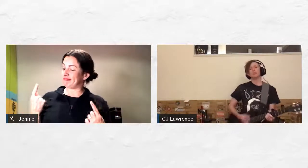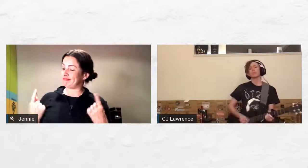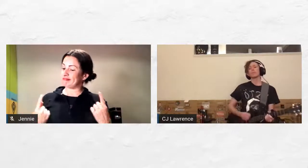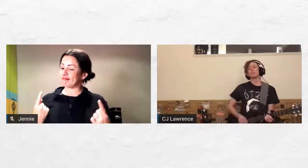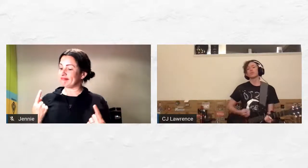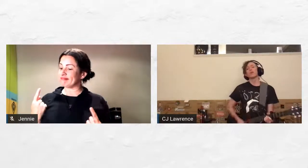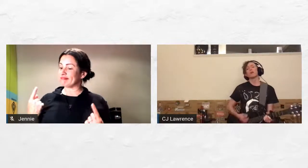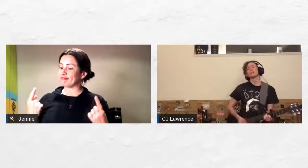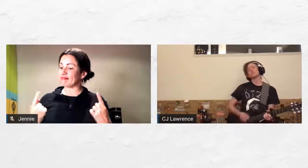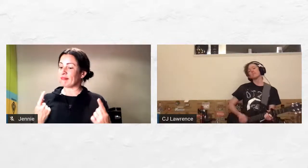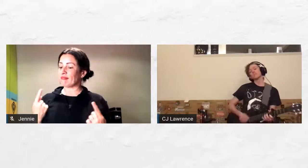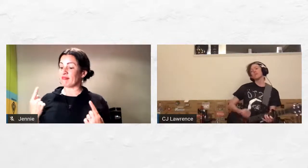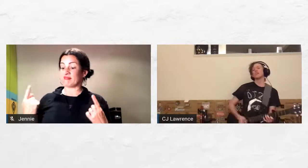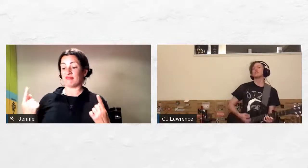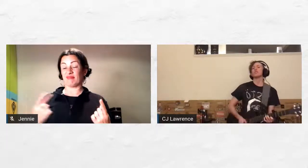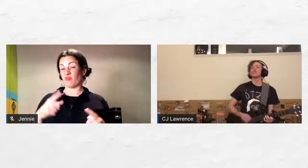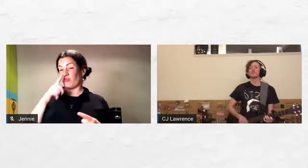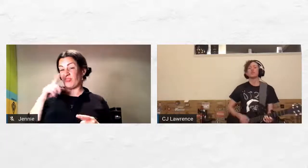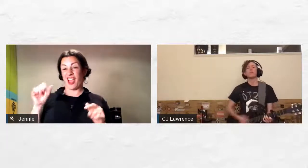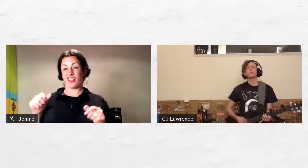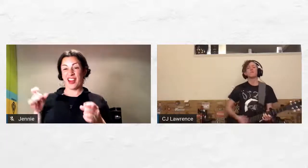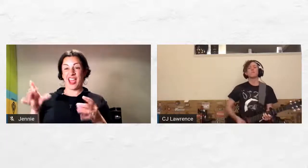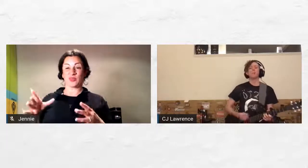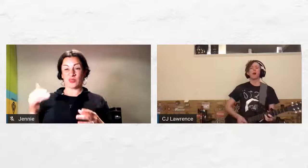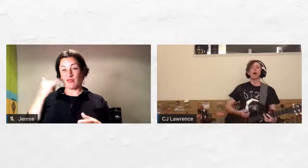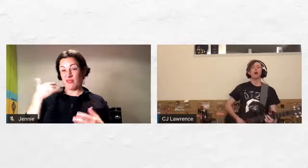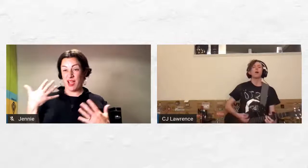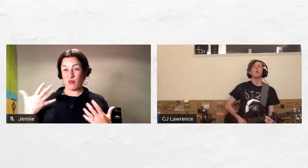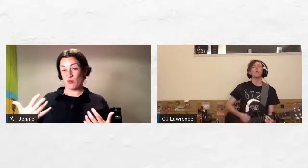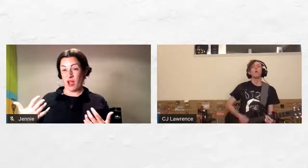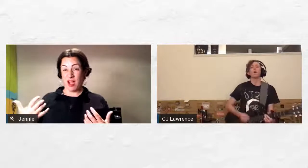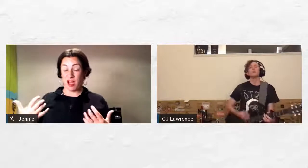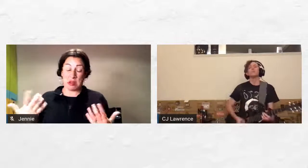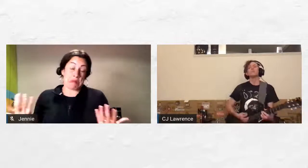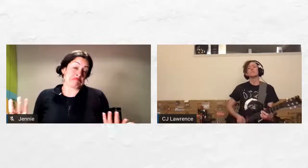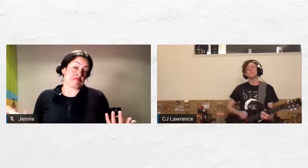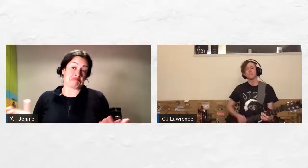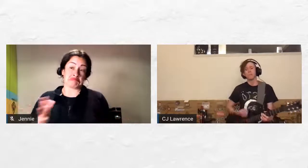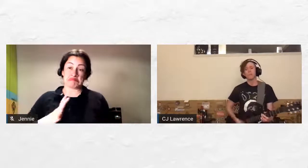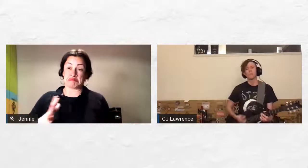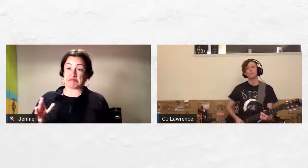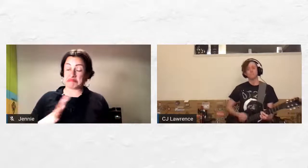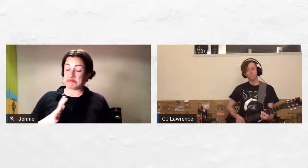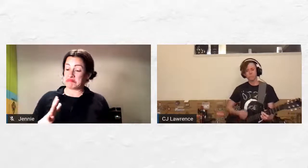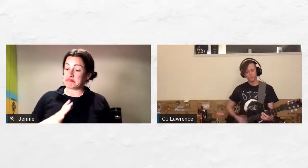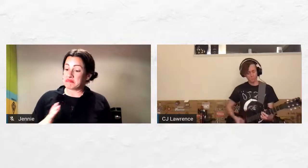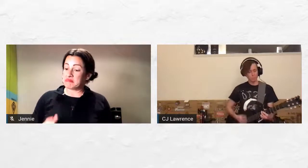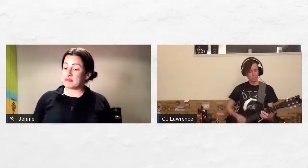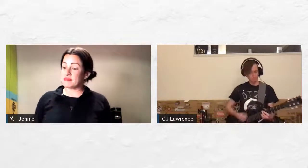got every right to hate you if I want.